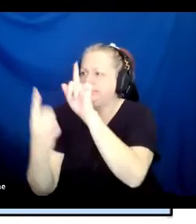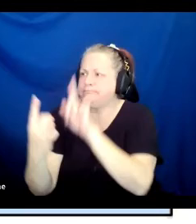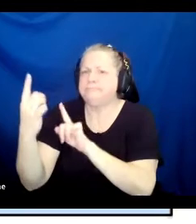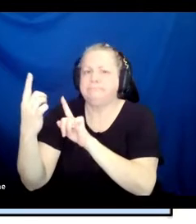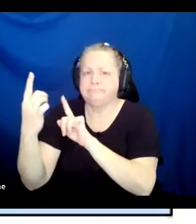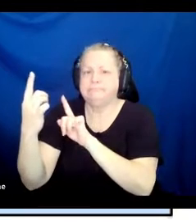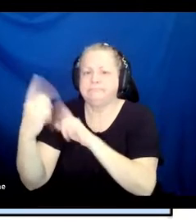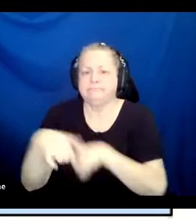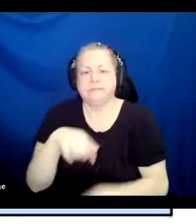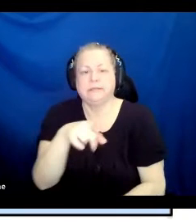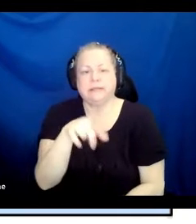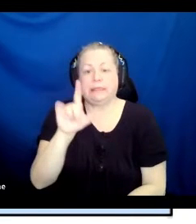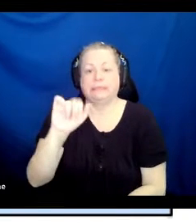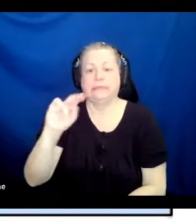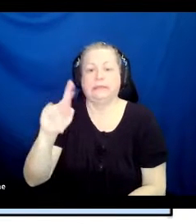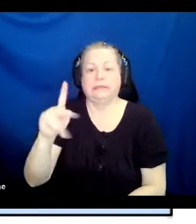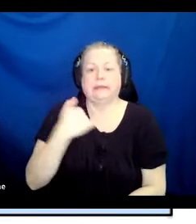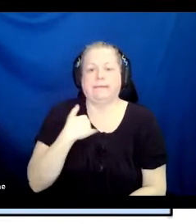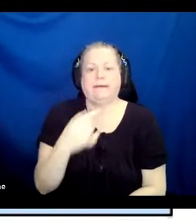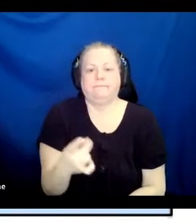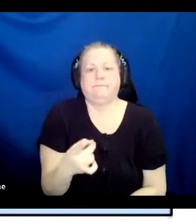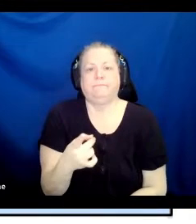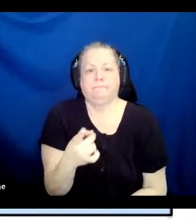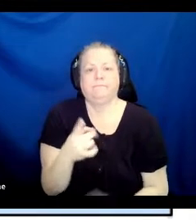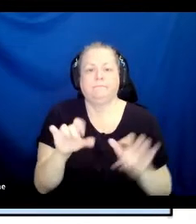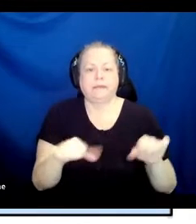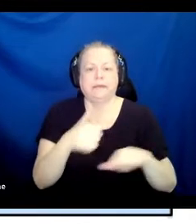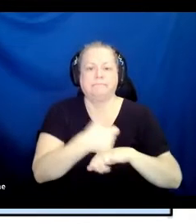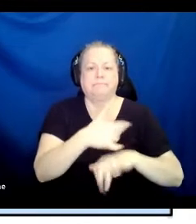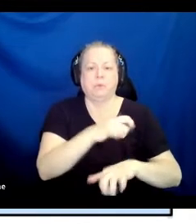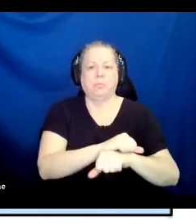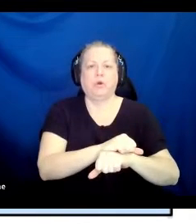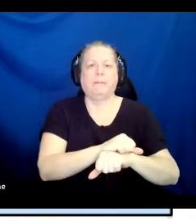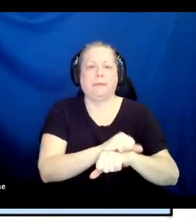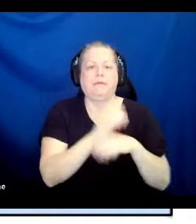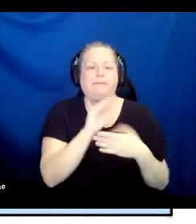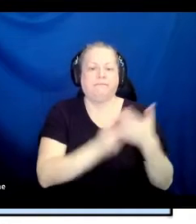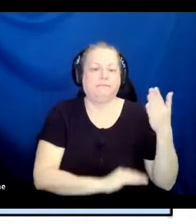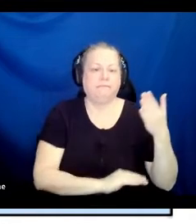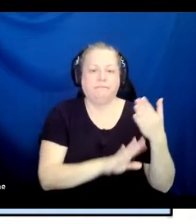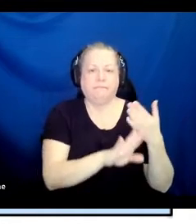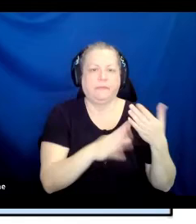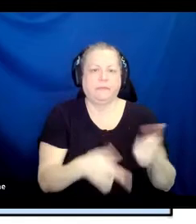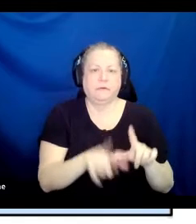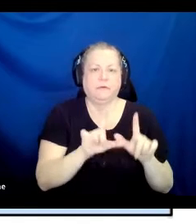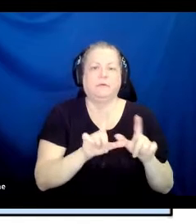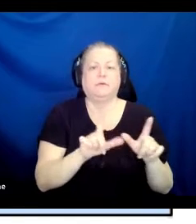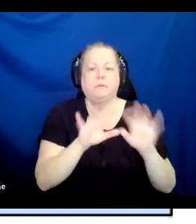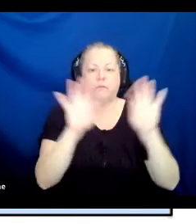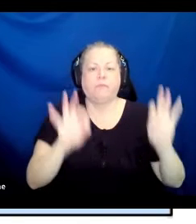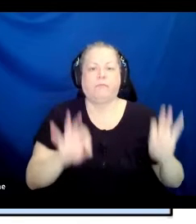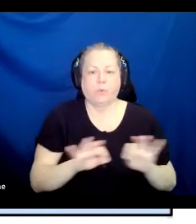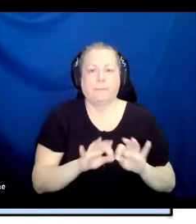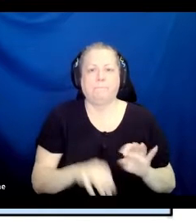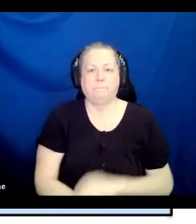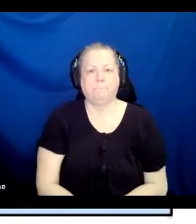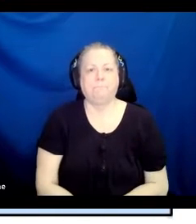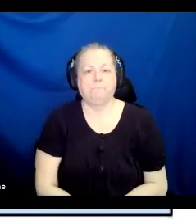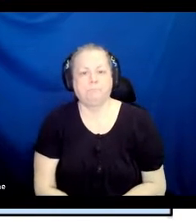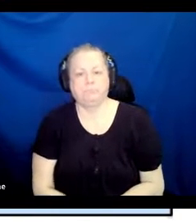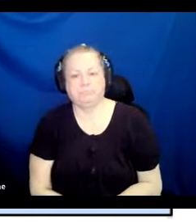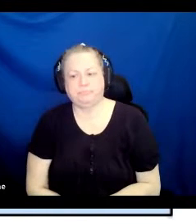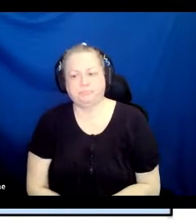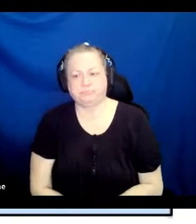is a link where members can schedule an appointment to complete their renewal form with a MassHealth